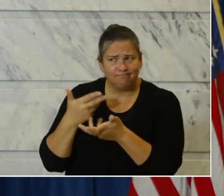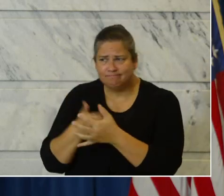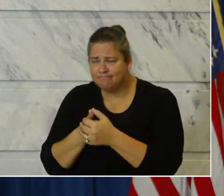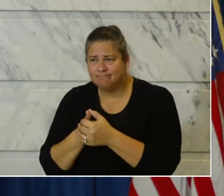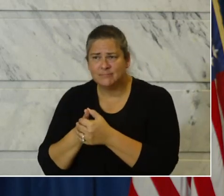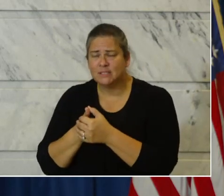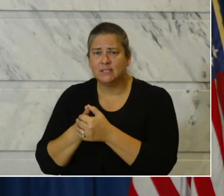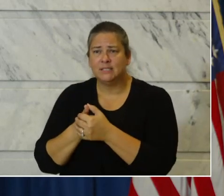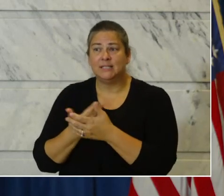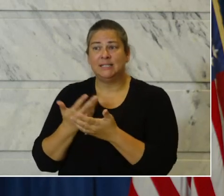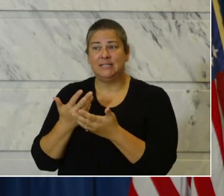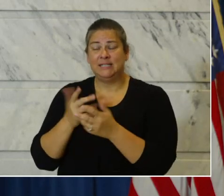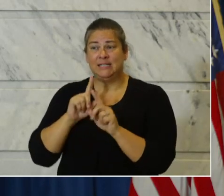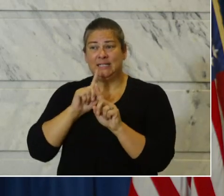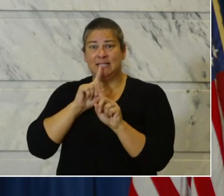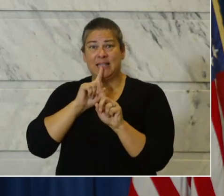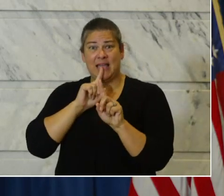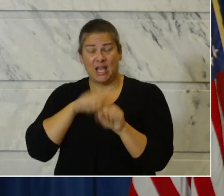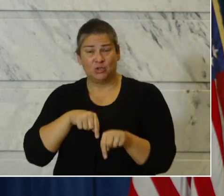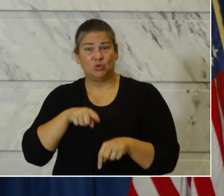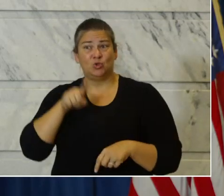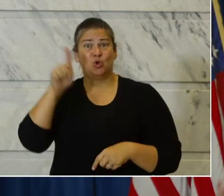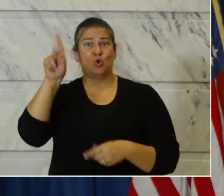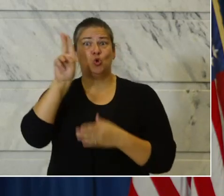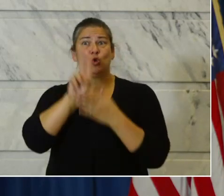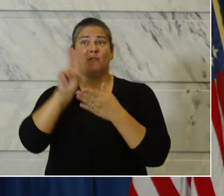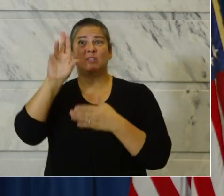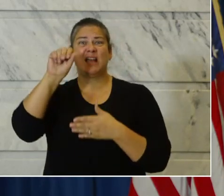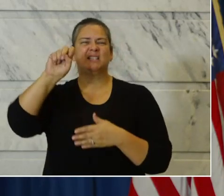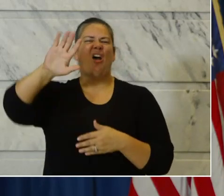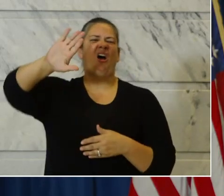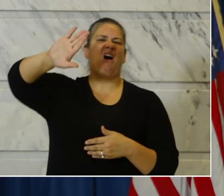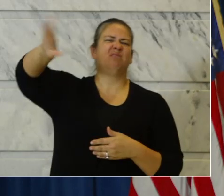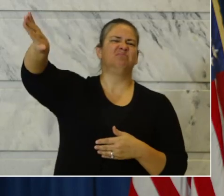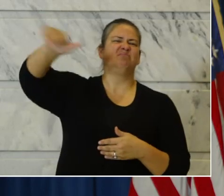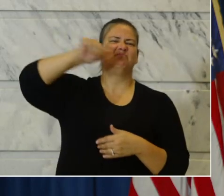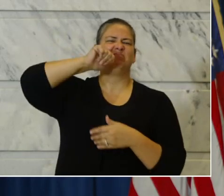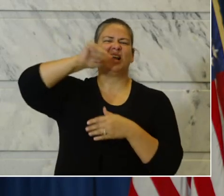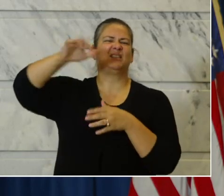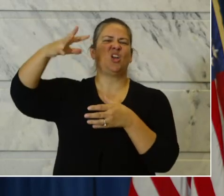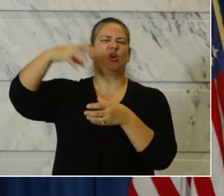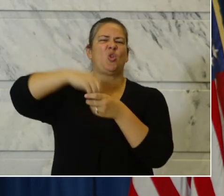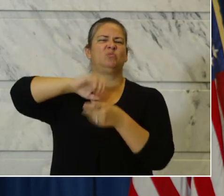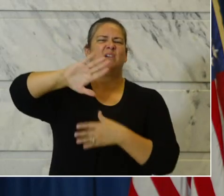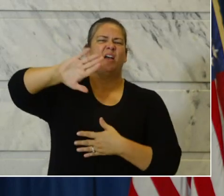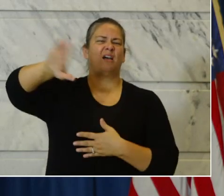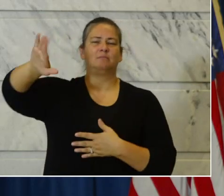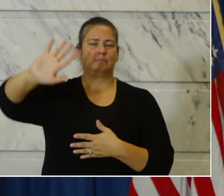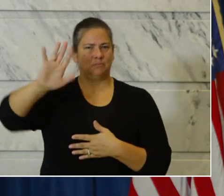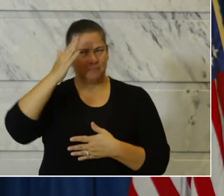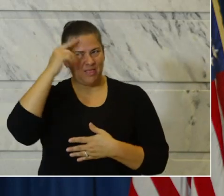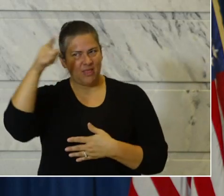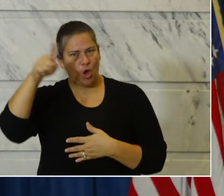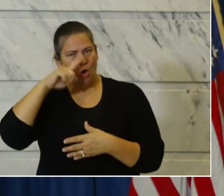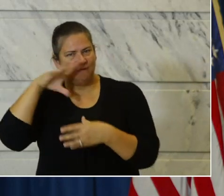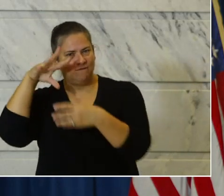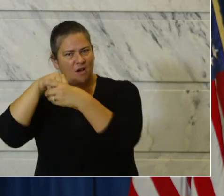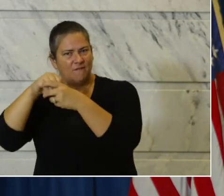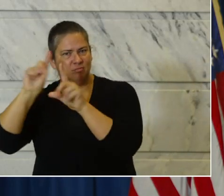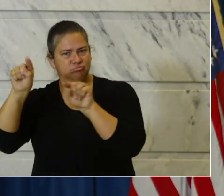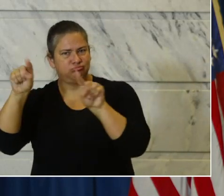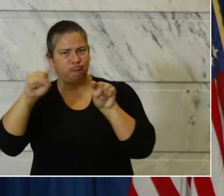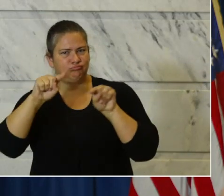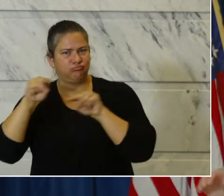the answer can't be that university cases just don't count, because they are in the community. But the question is how we